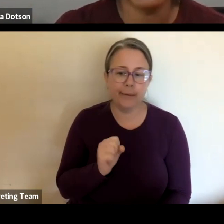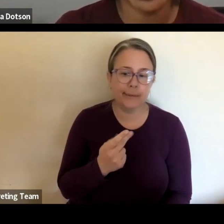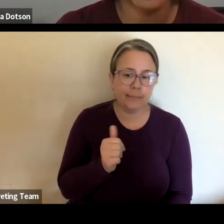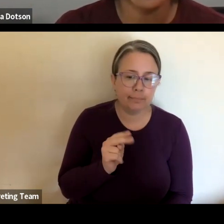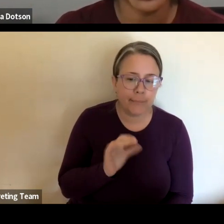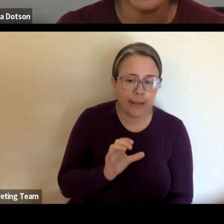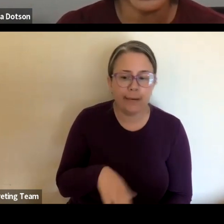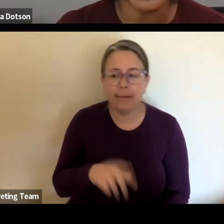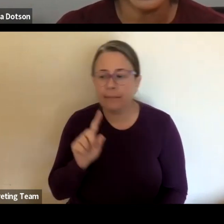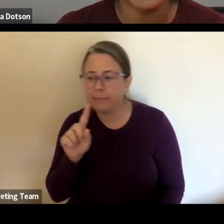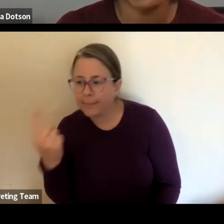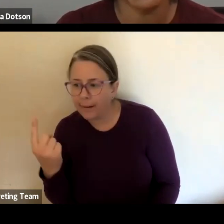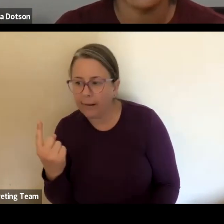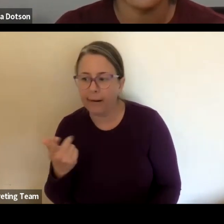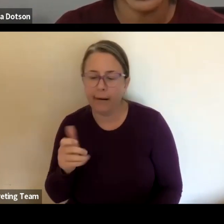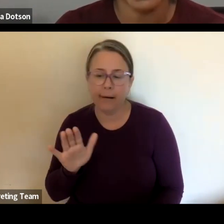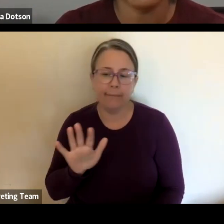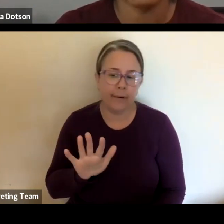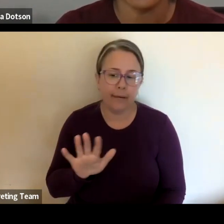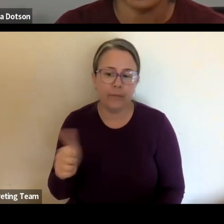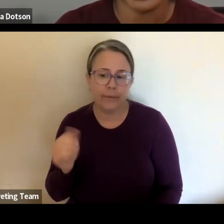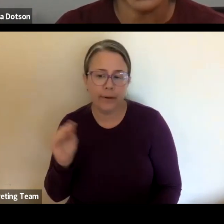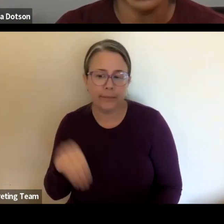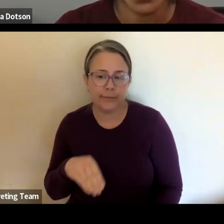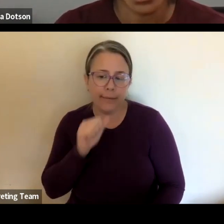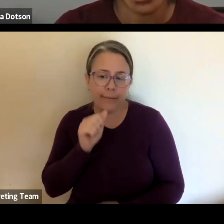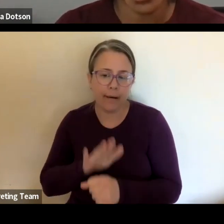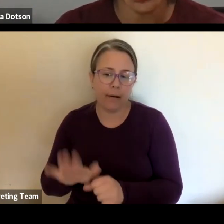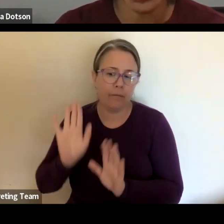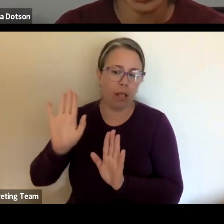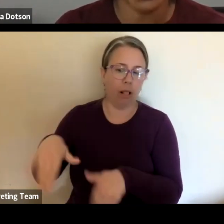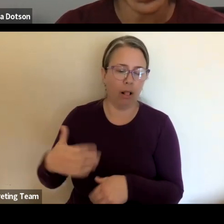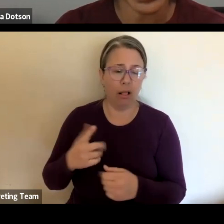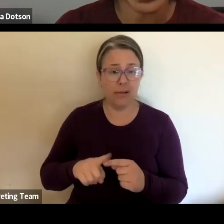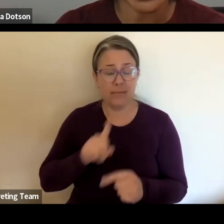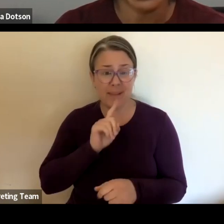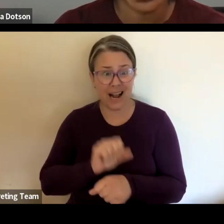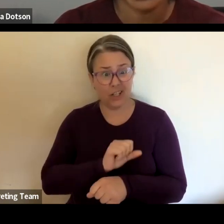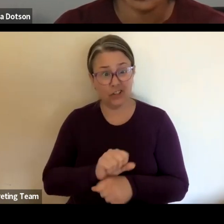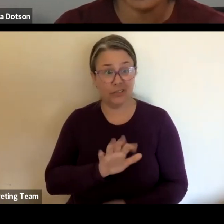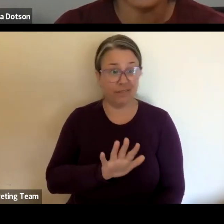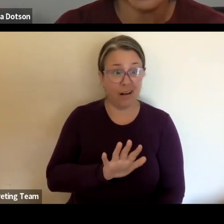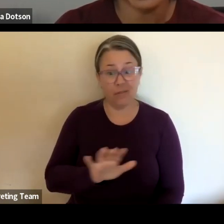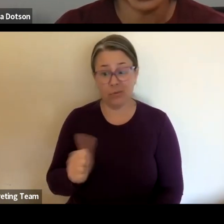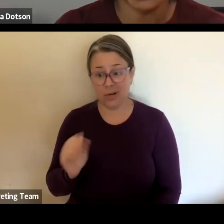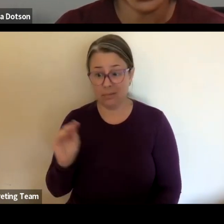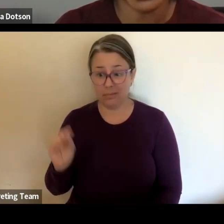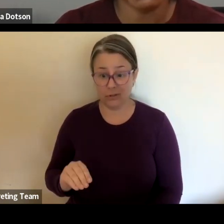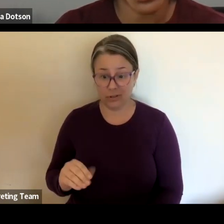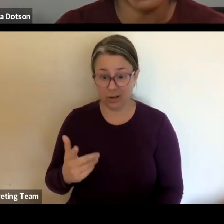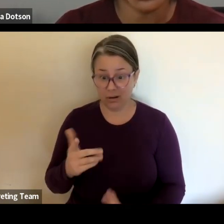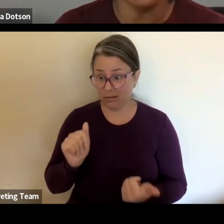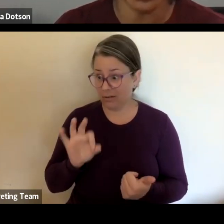Black, that's still enough people to do some analyses, to be able to have some targeted questions that we